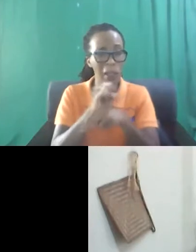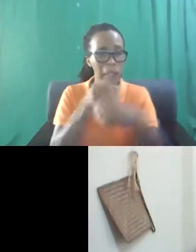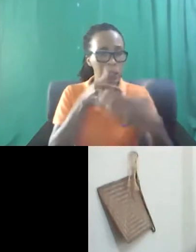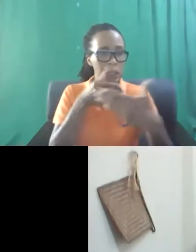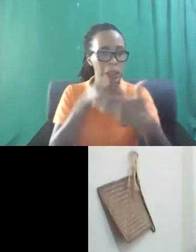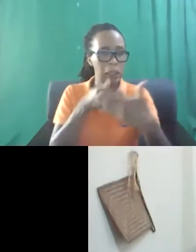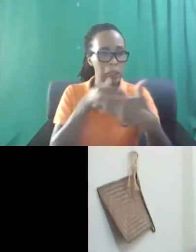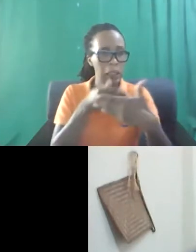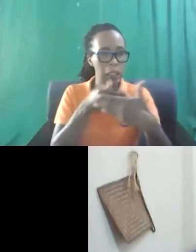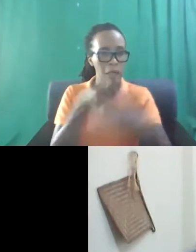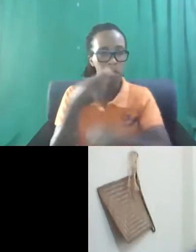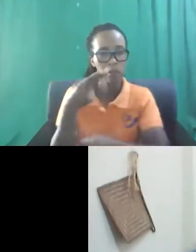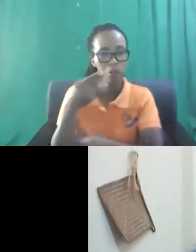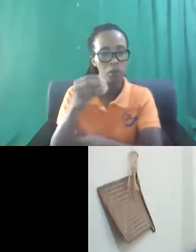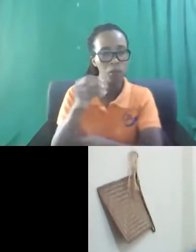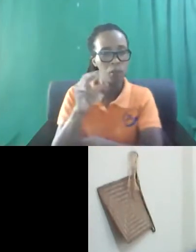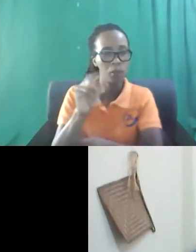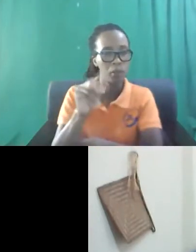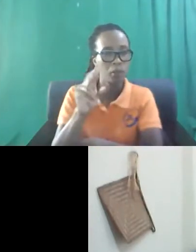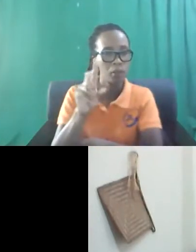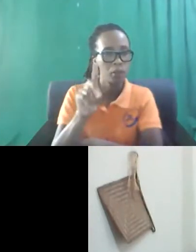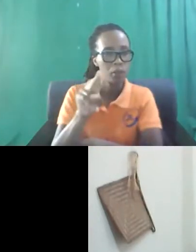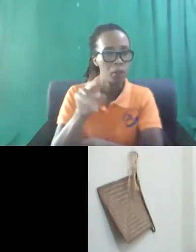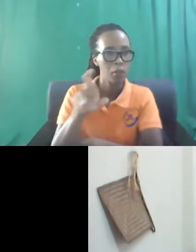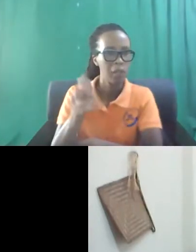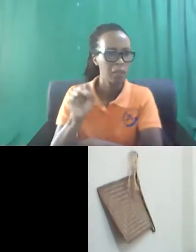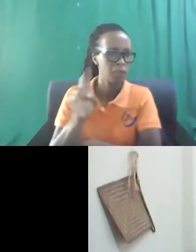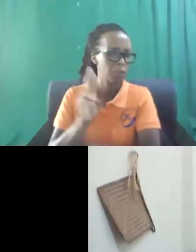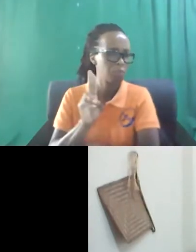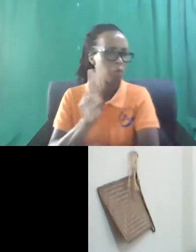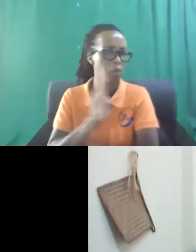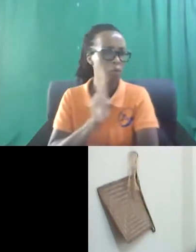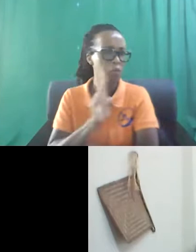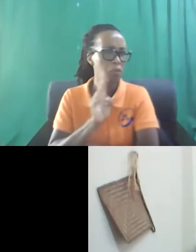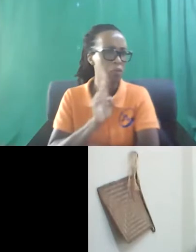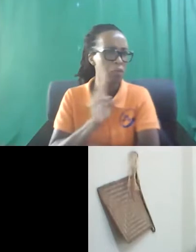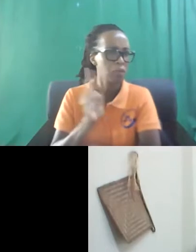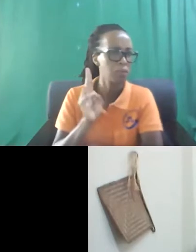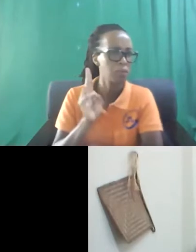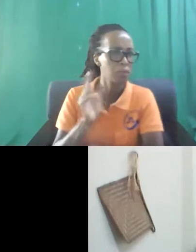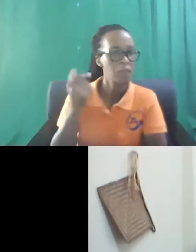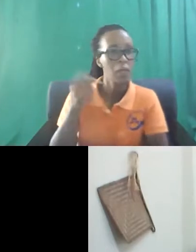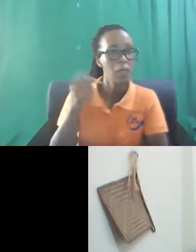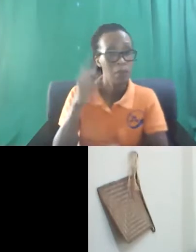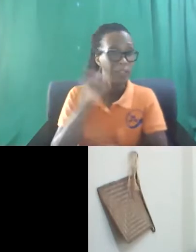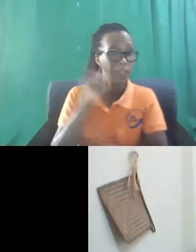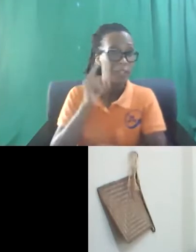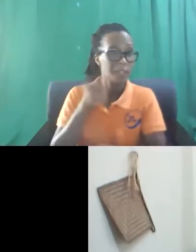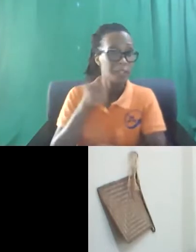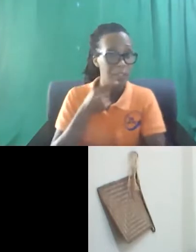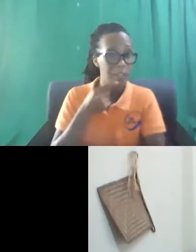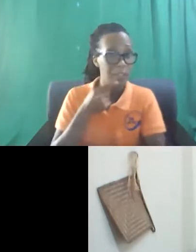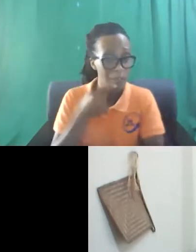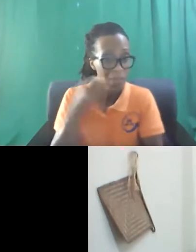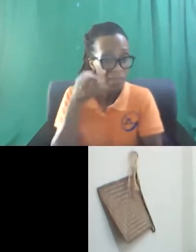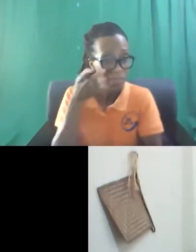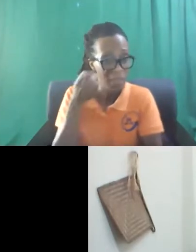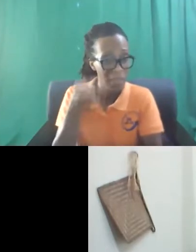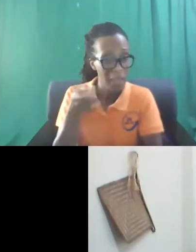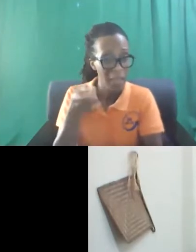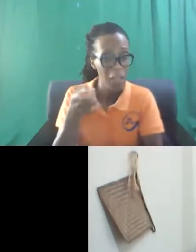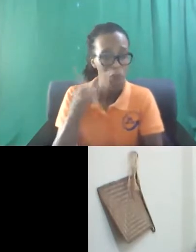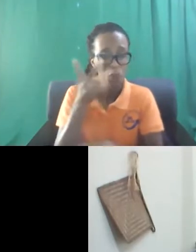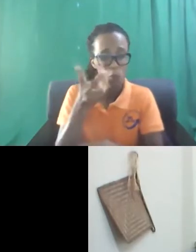of Honduras. And for at least 100 years, there have been deafblind people living in at least two very small